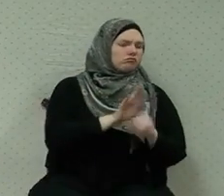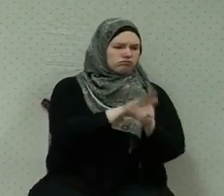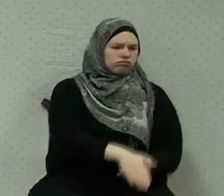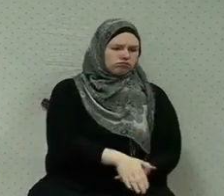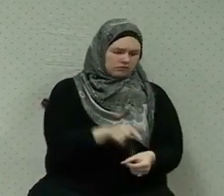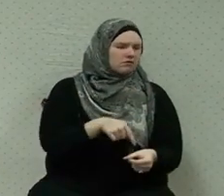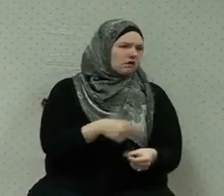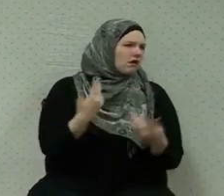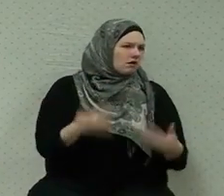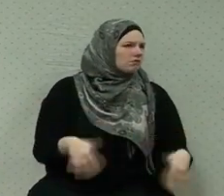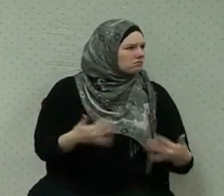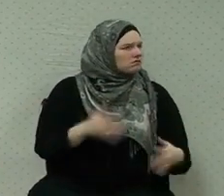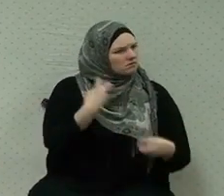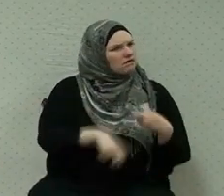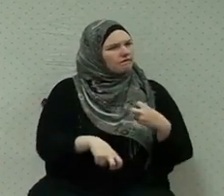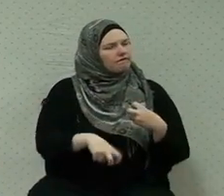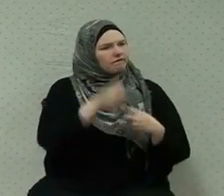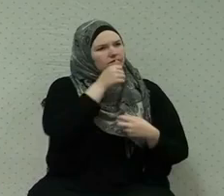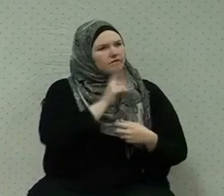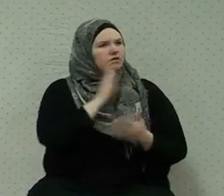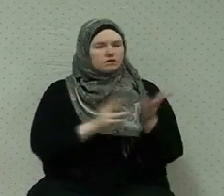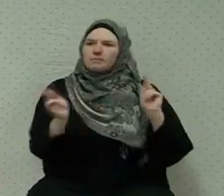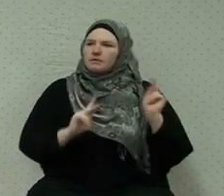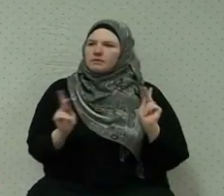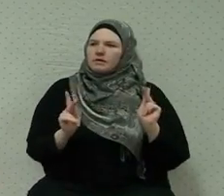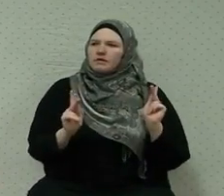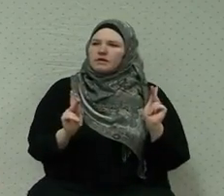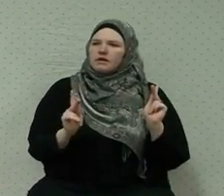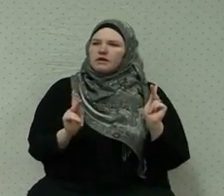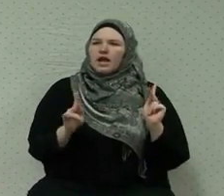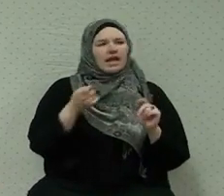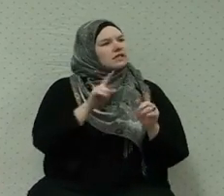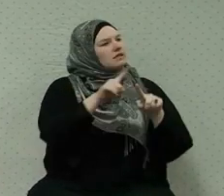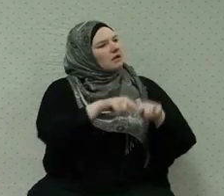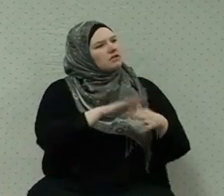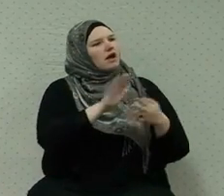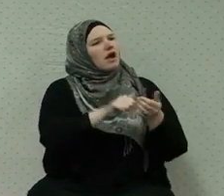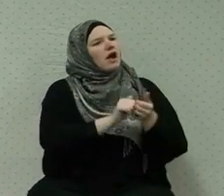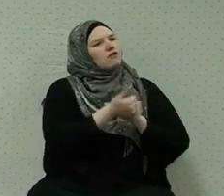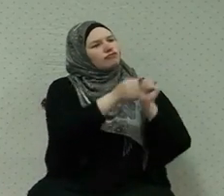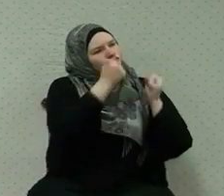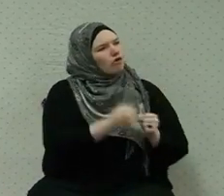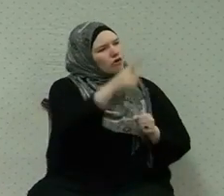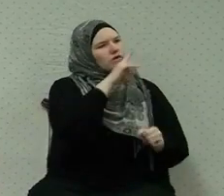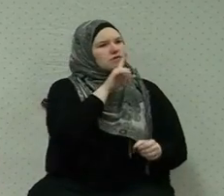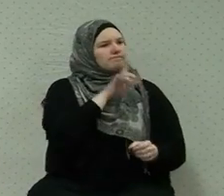a toll that it takes on how strong your commitment to your faith could